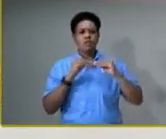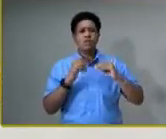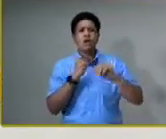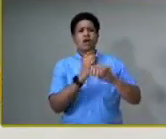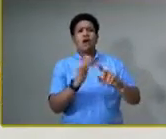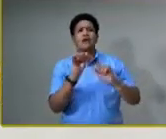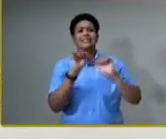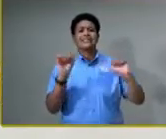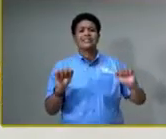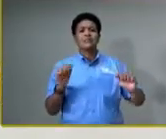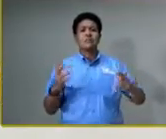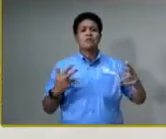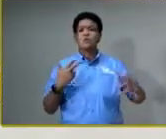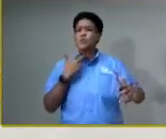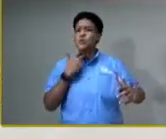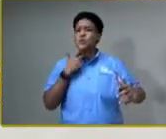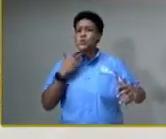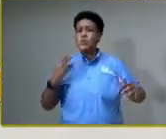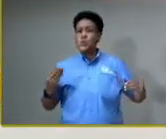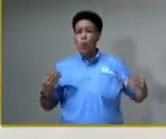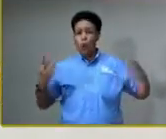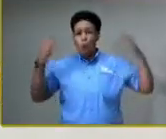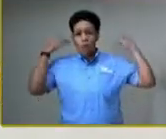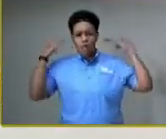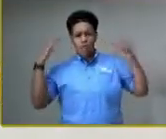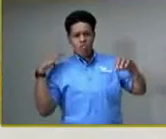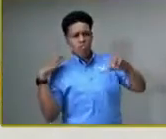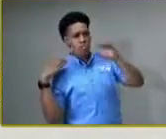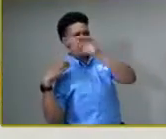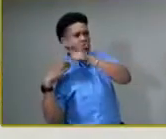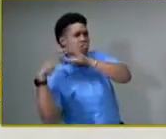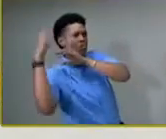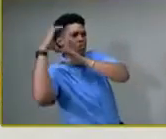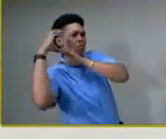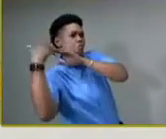system and pulling attention of the